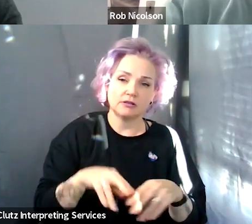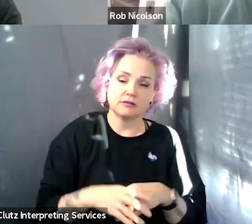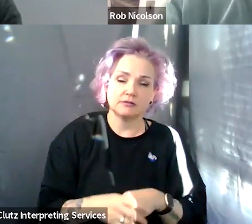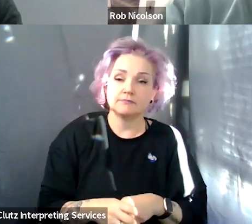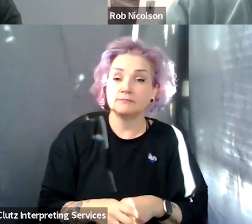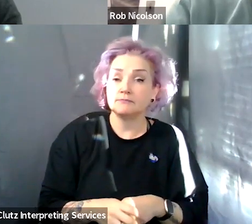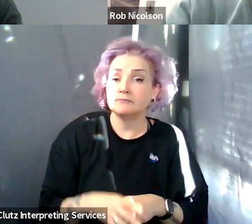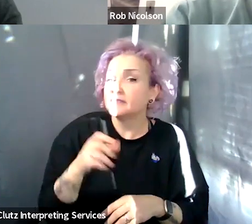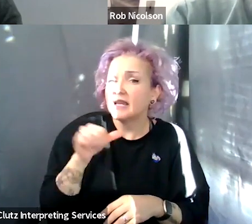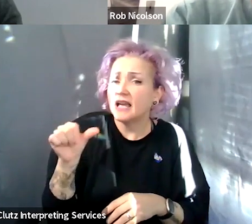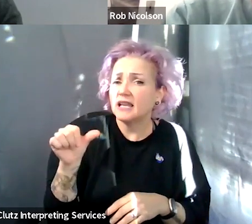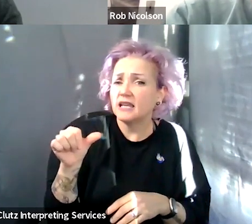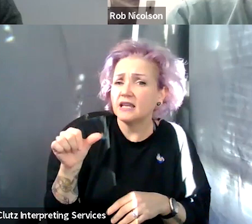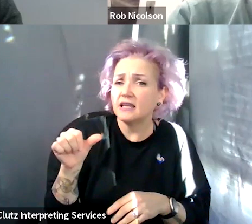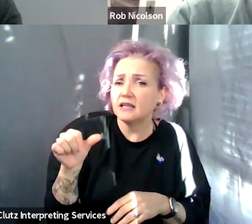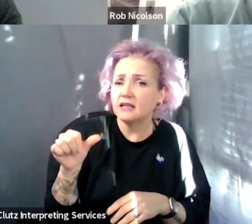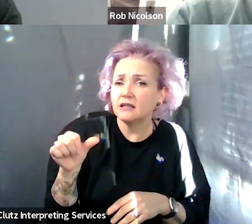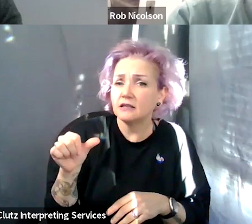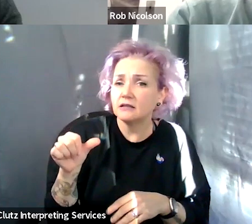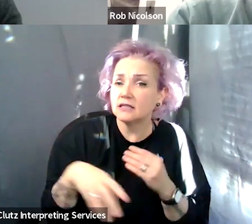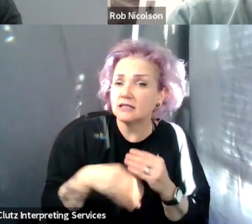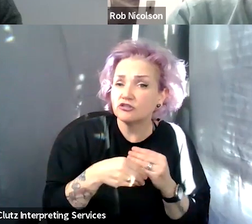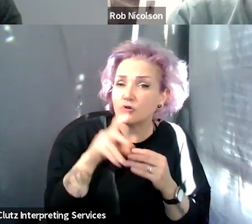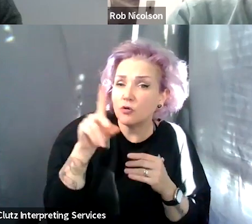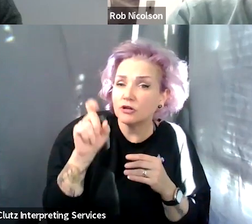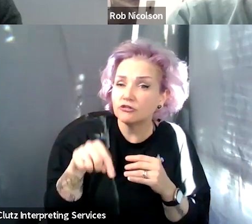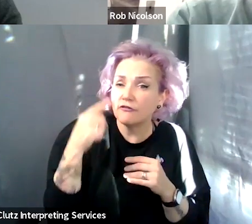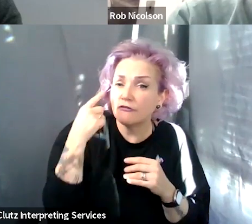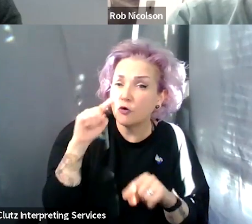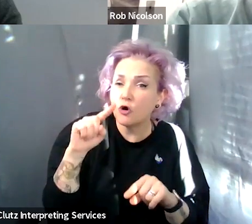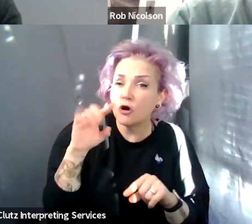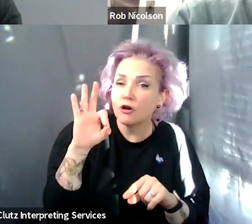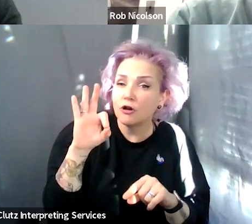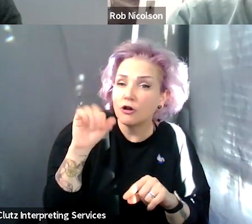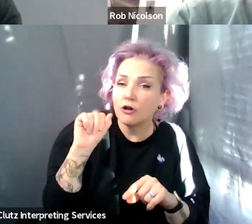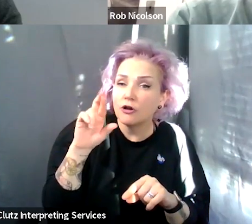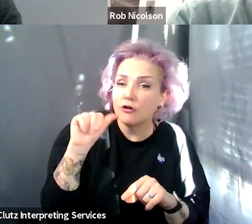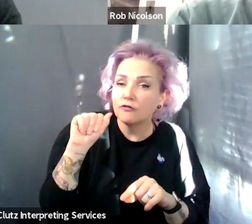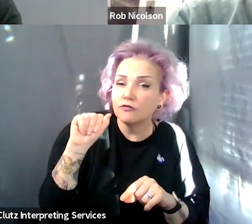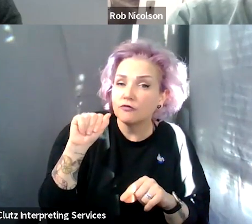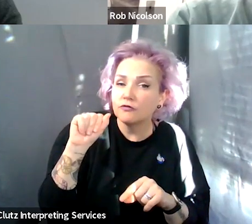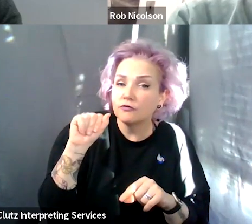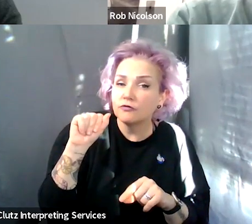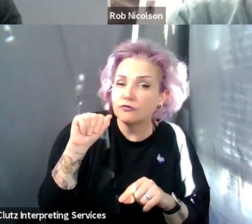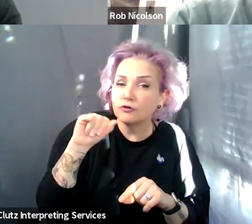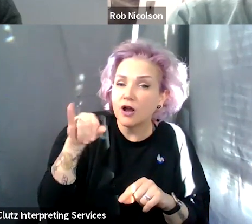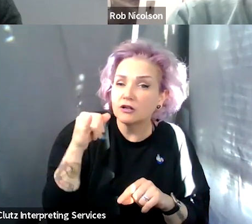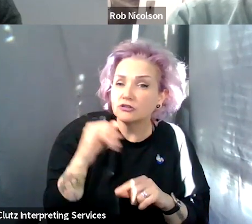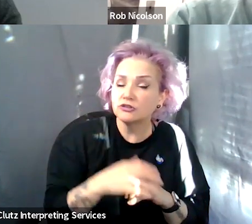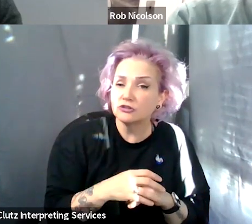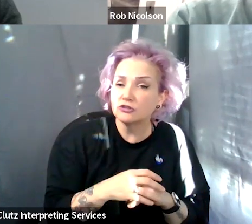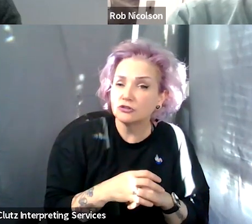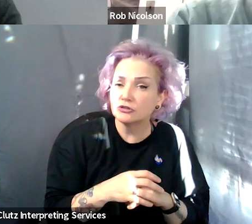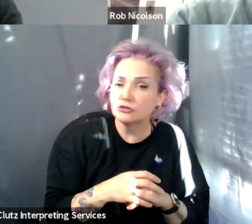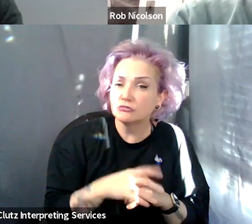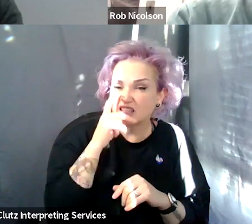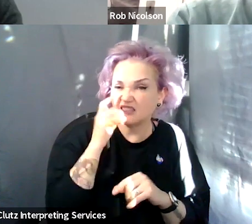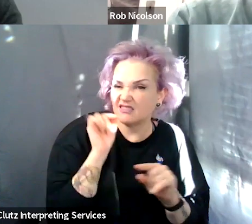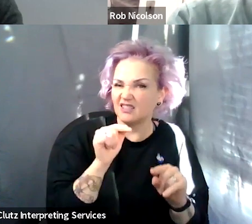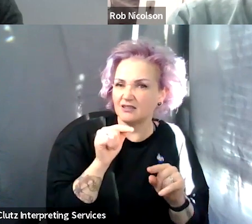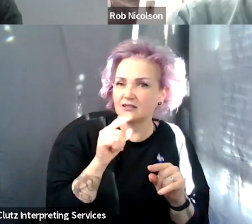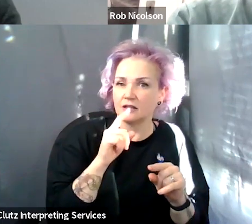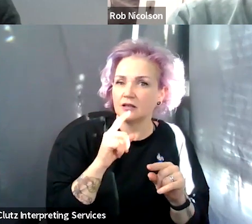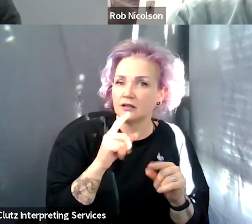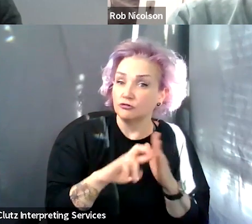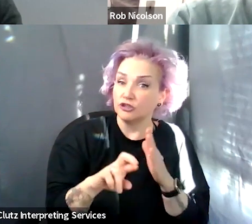statements or whatever for Faraj in this area that I think is really a burgeoning area of research in